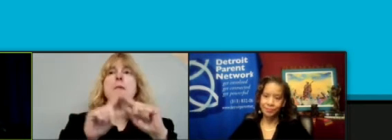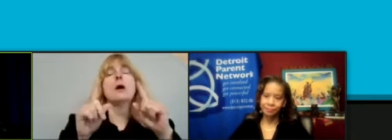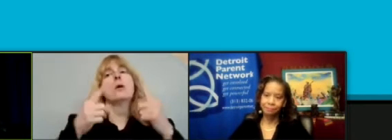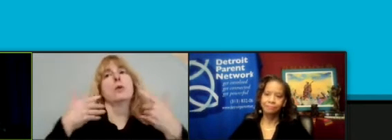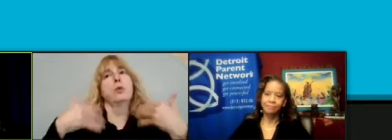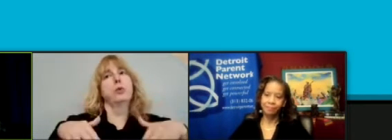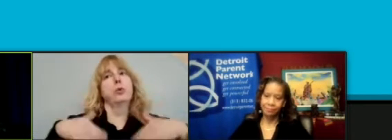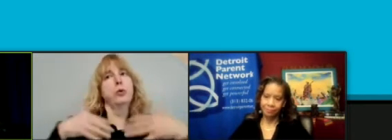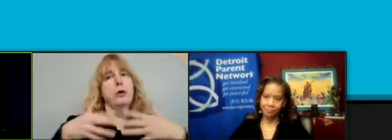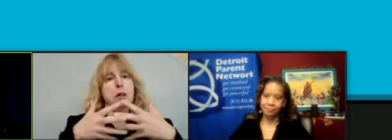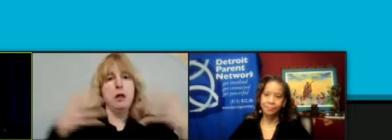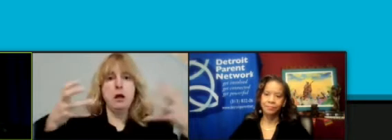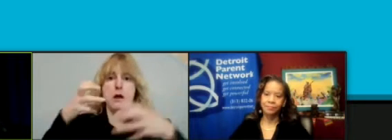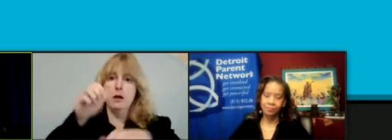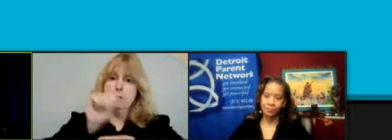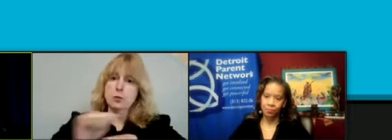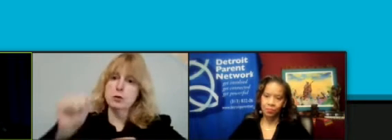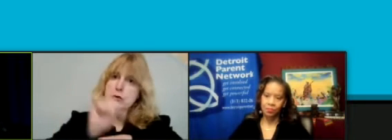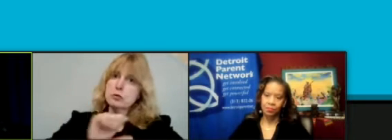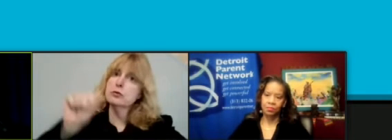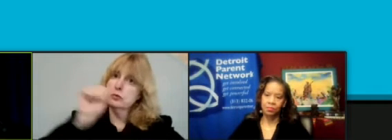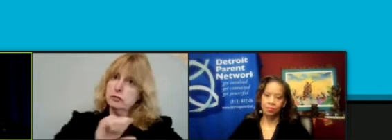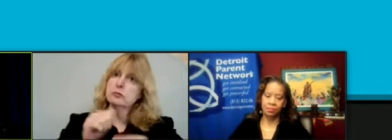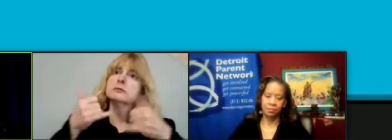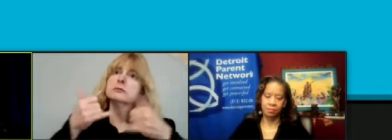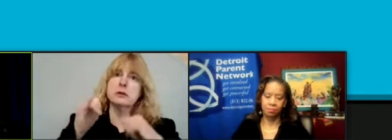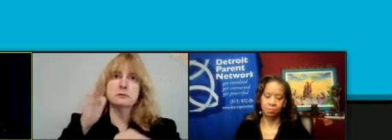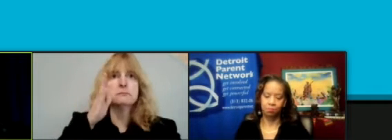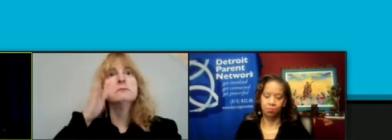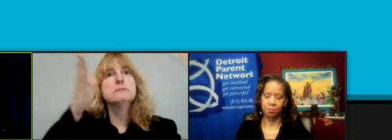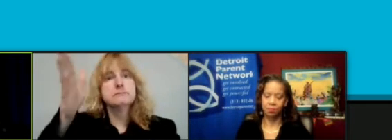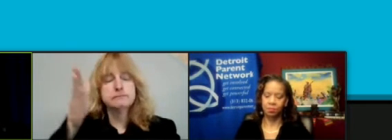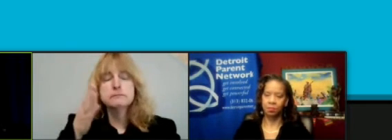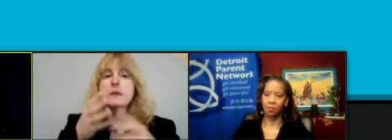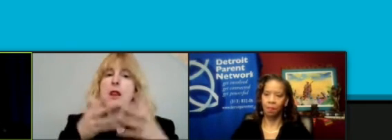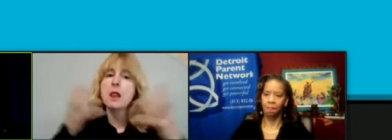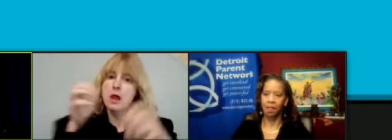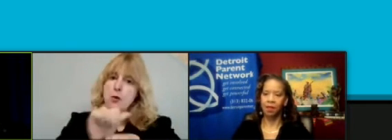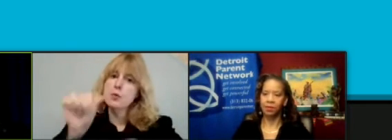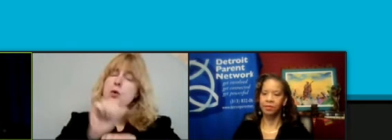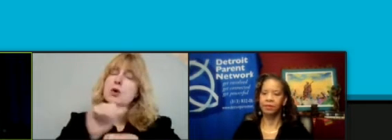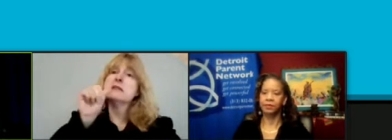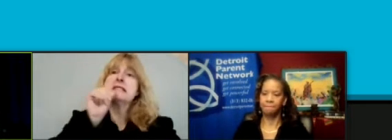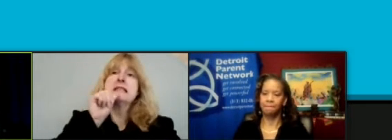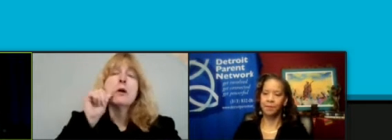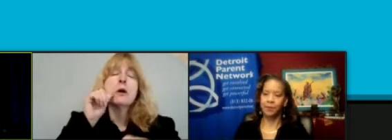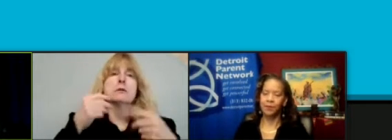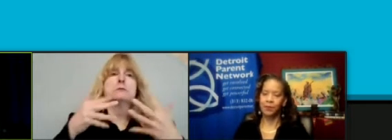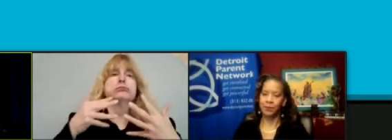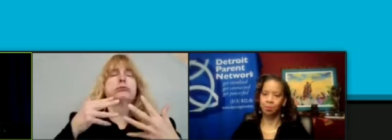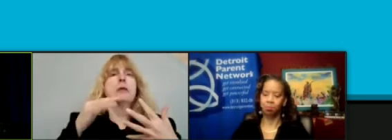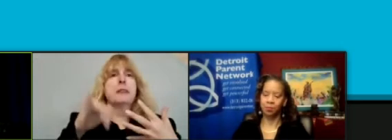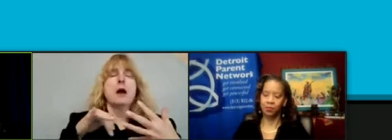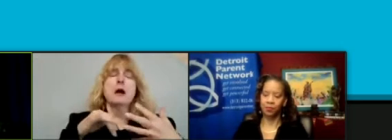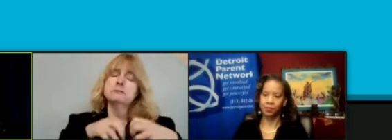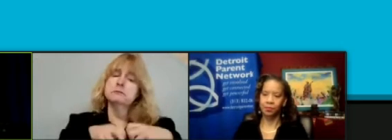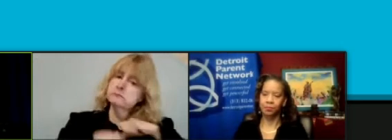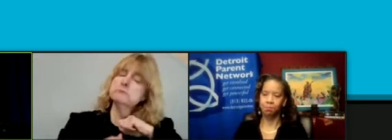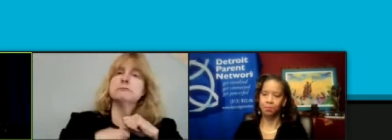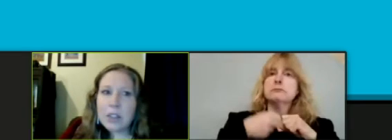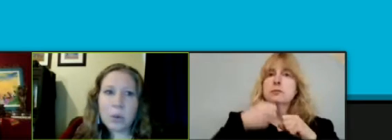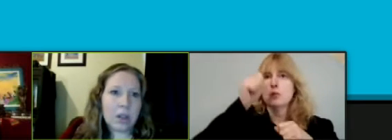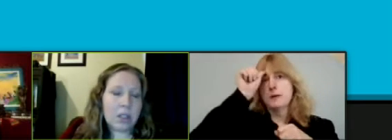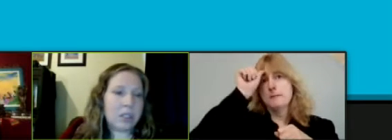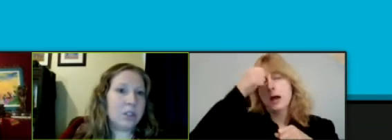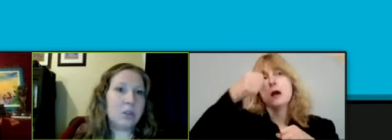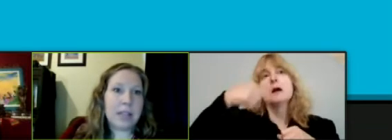have a lot of work to do, and yesterday was a painful reminder of that. We have a